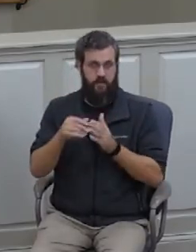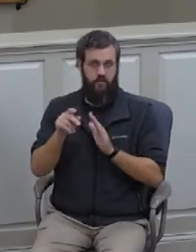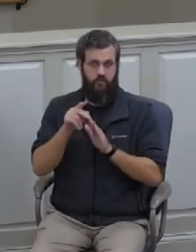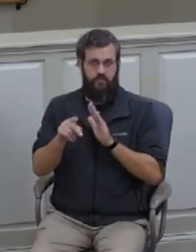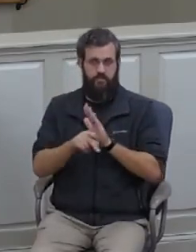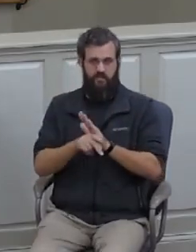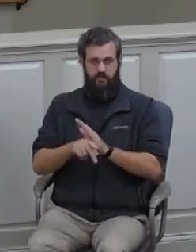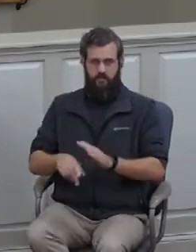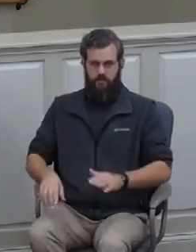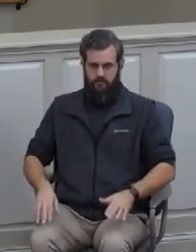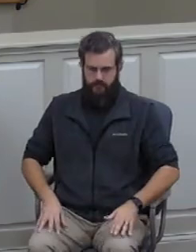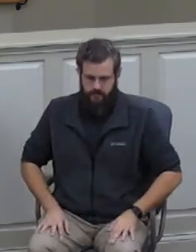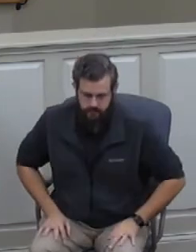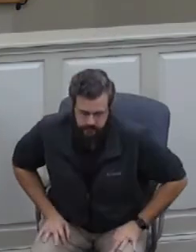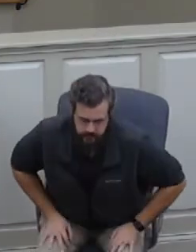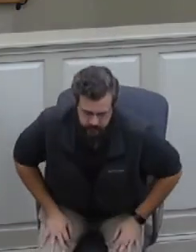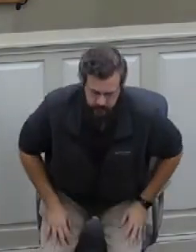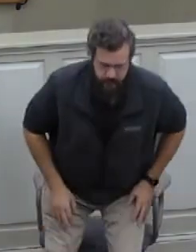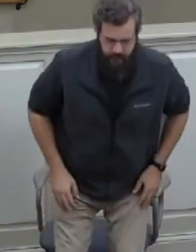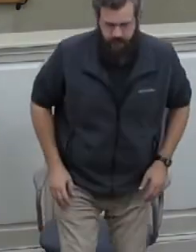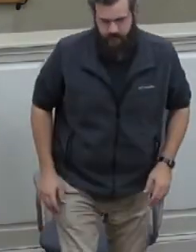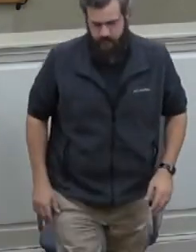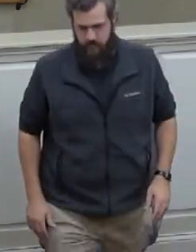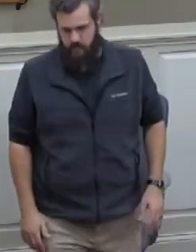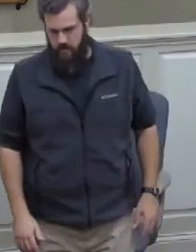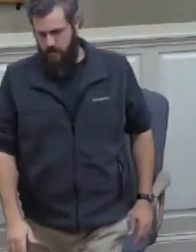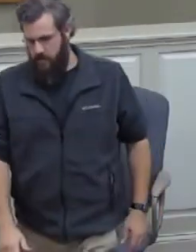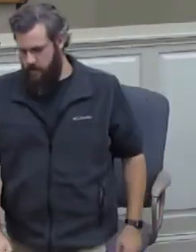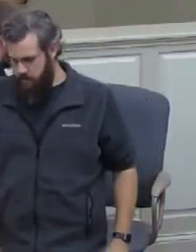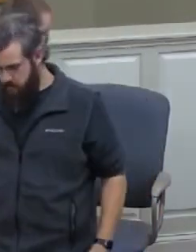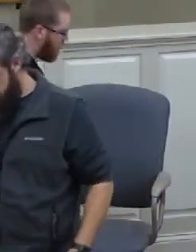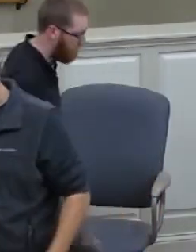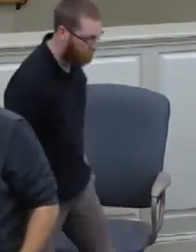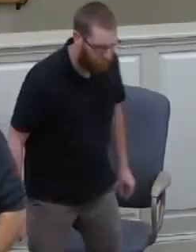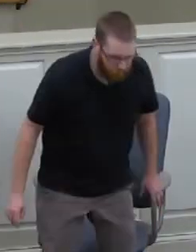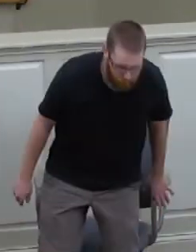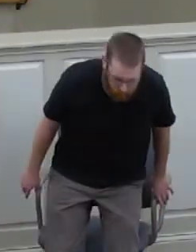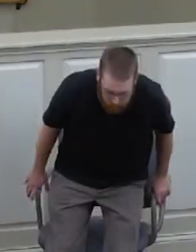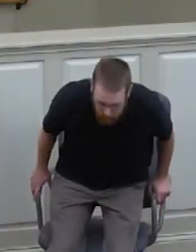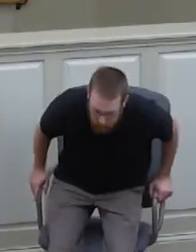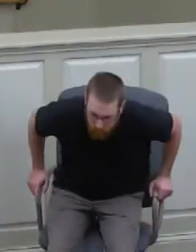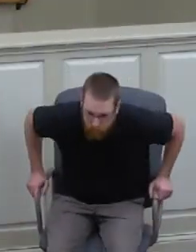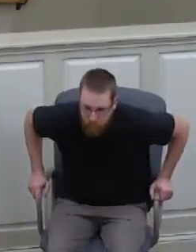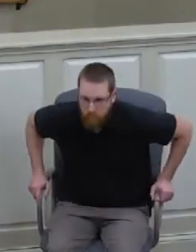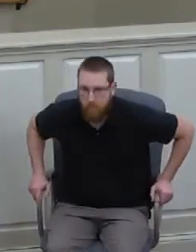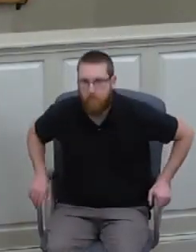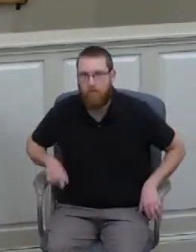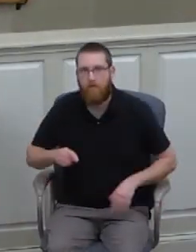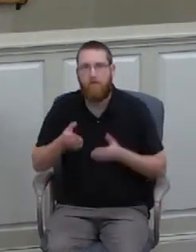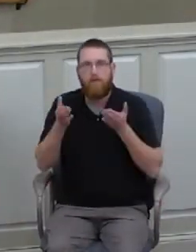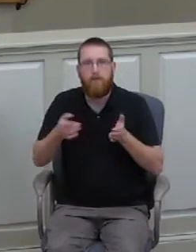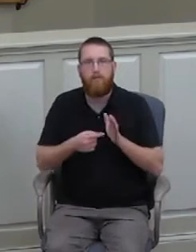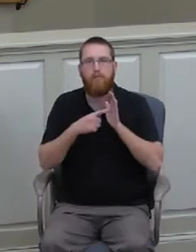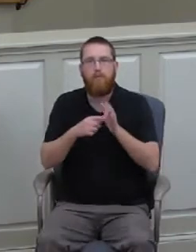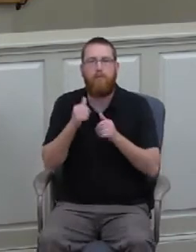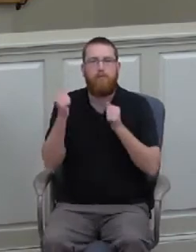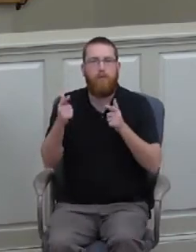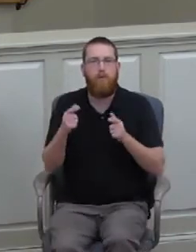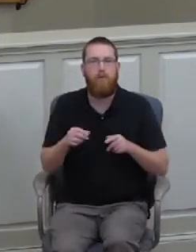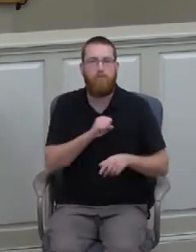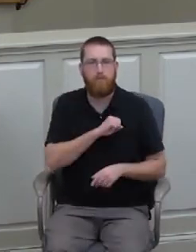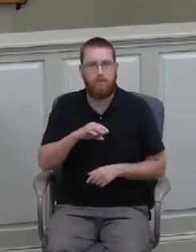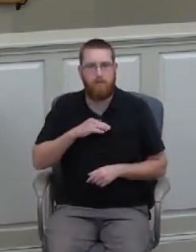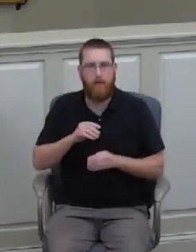document. The scope of the services, again, show where the city will provide all the personnel, programming, and